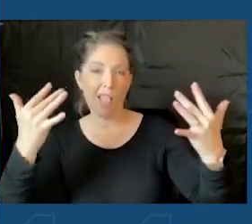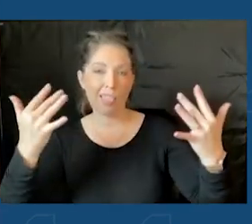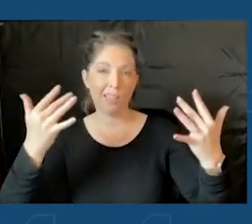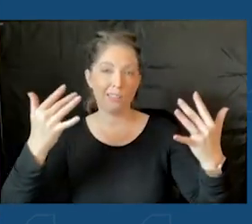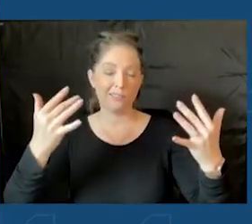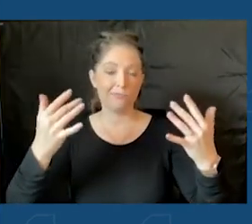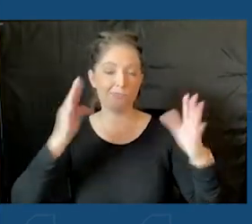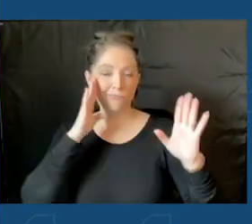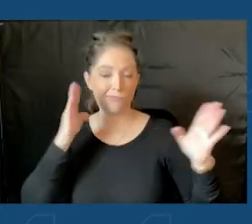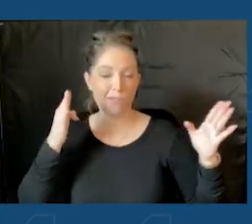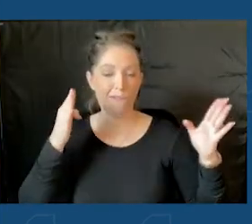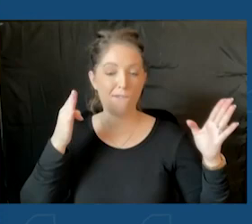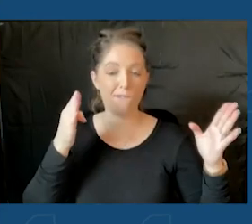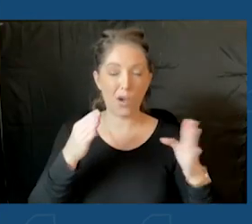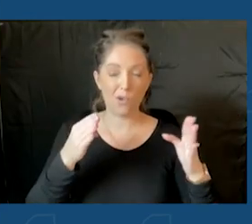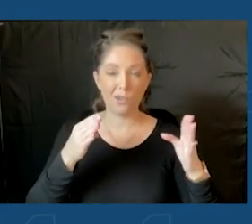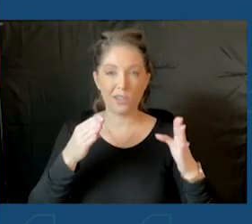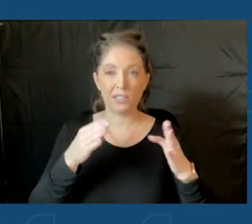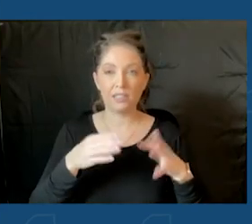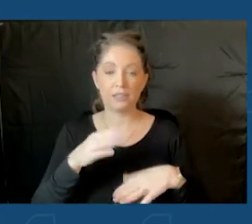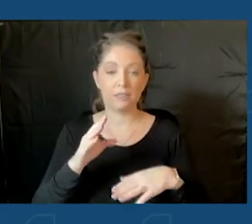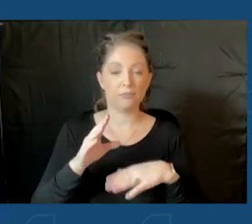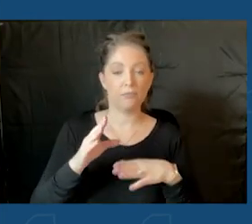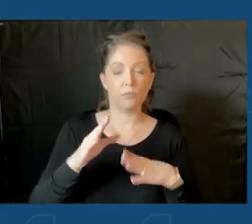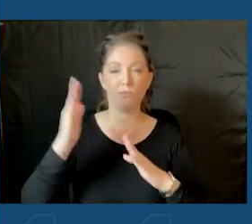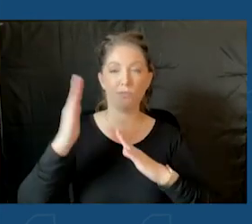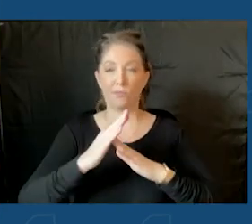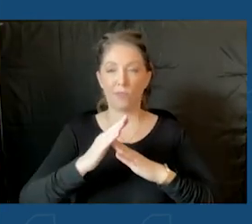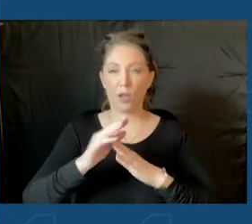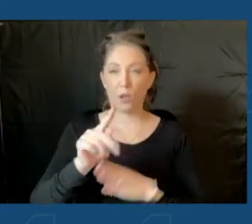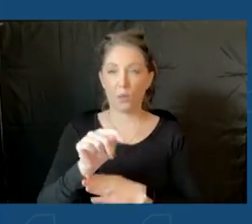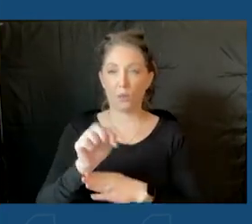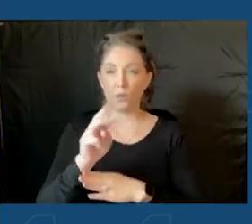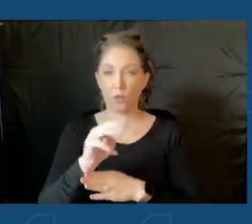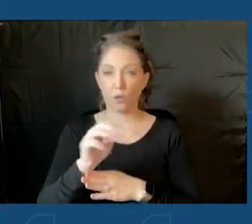world-class terminal as the new doorway to this nation.